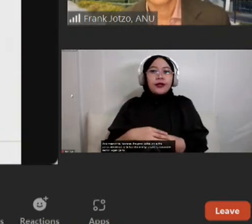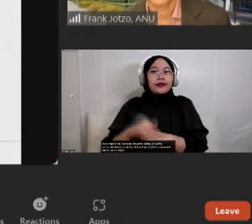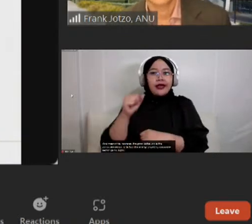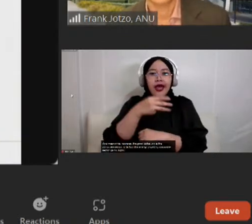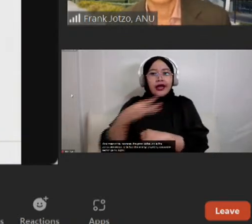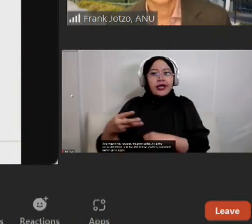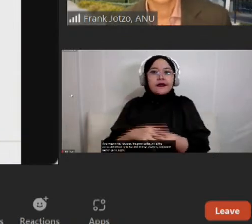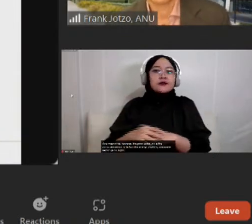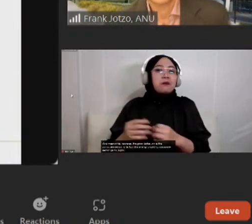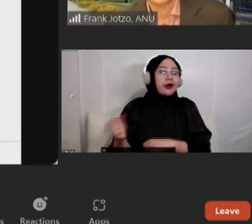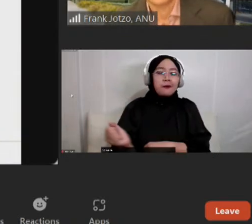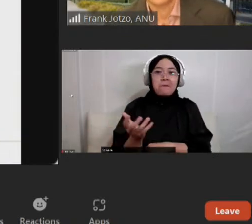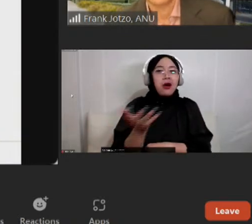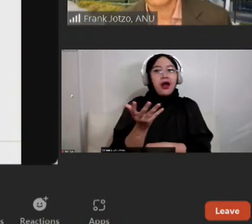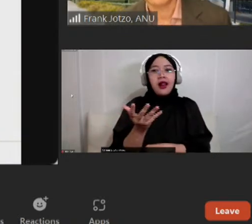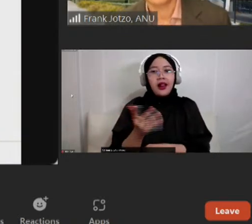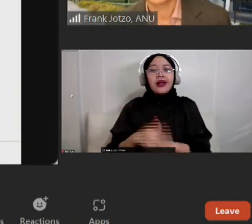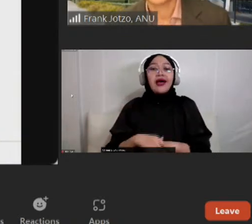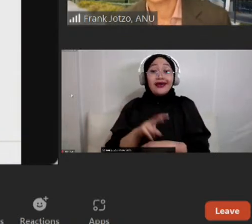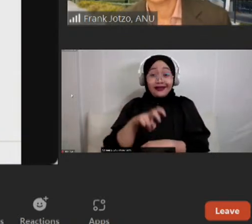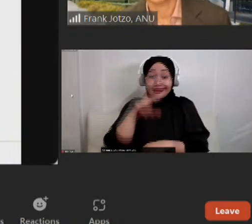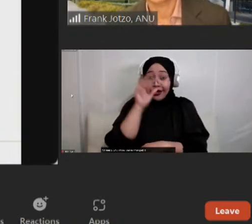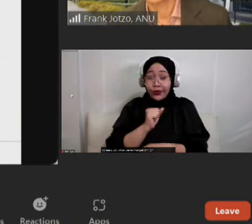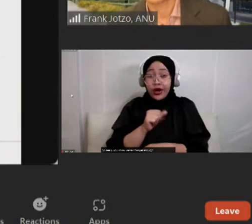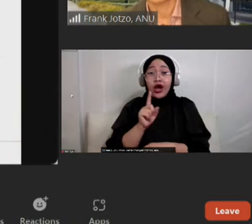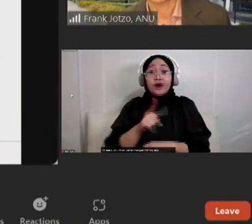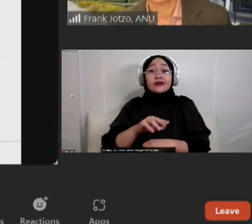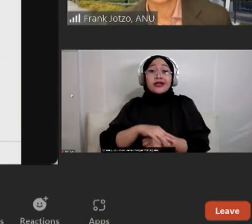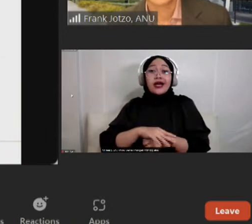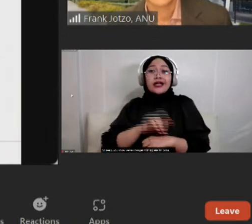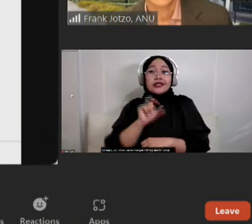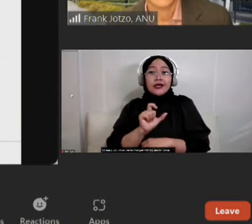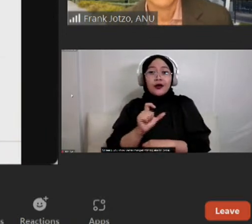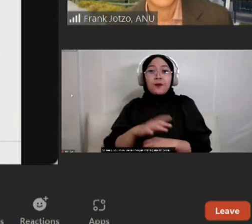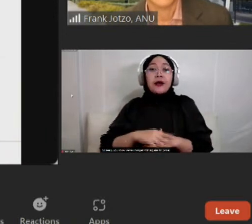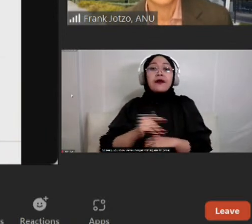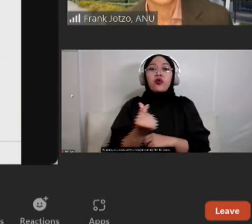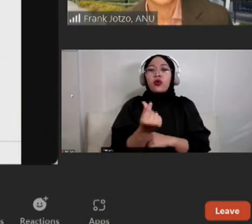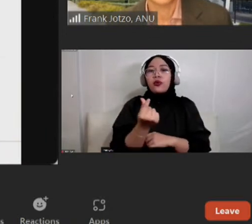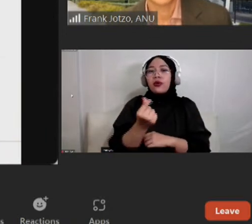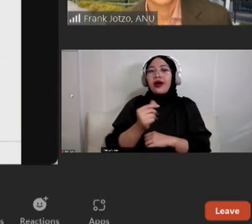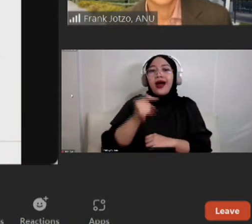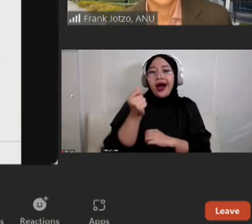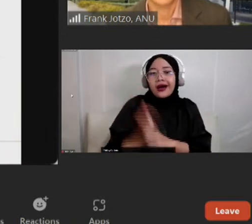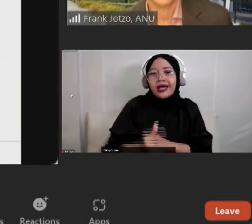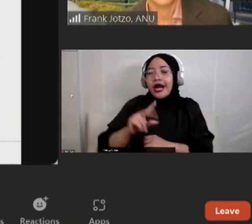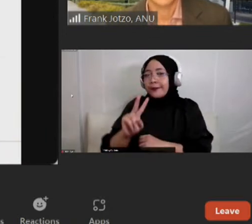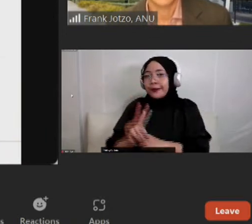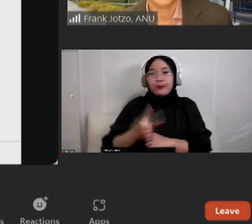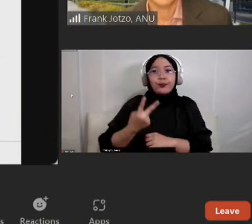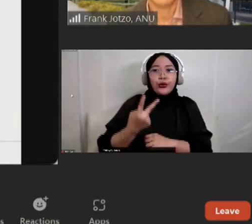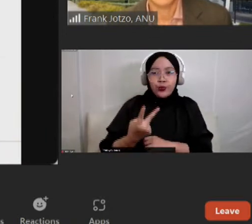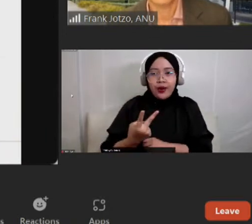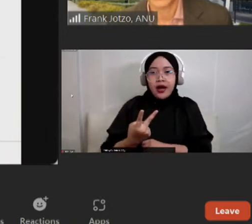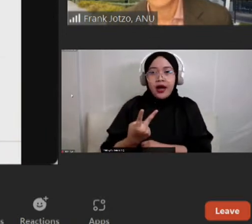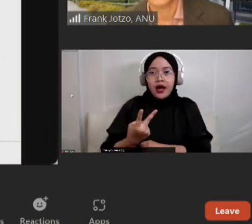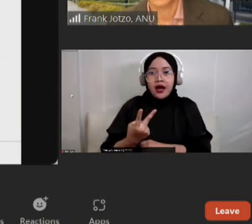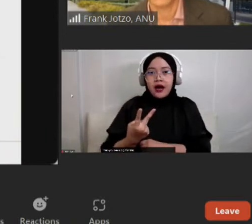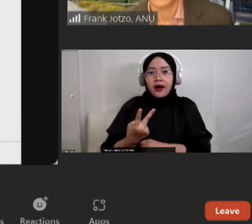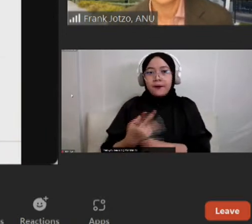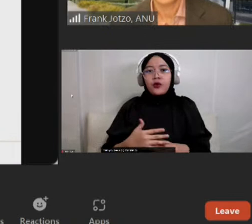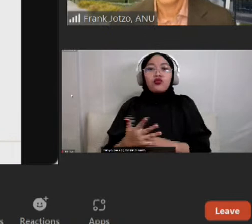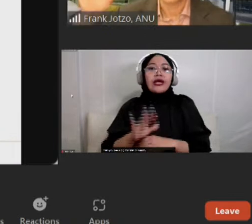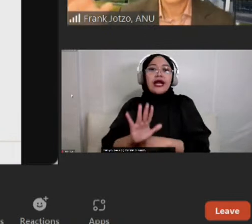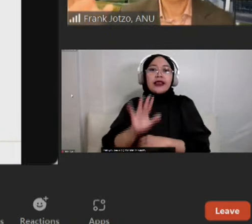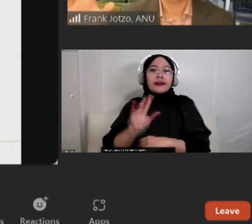right? So really, if you change nothing else but prices, then you see a big transfer